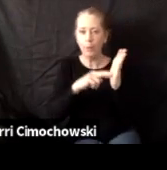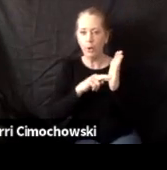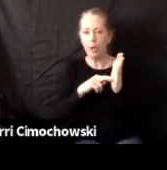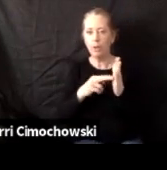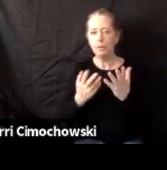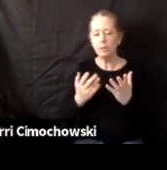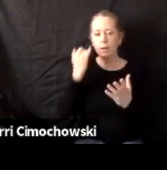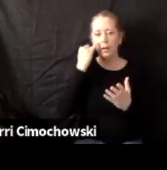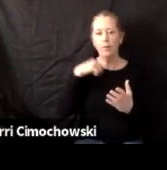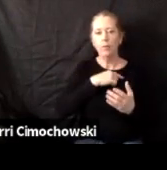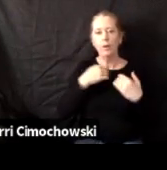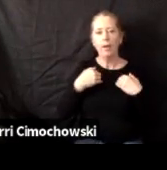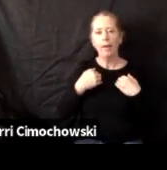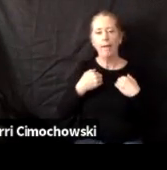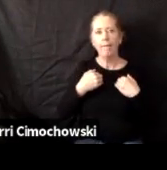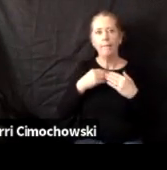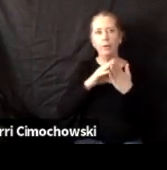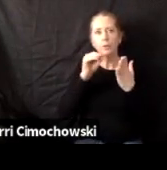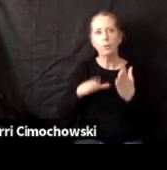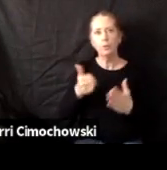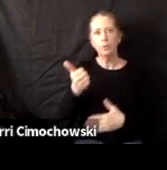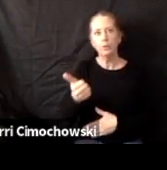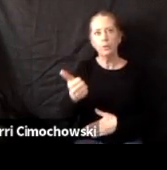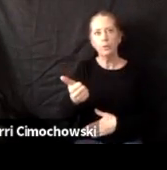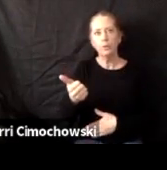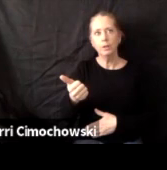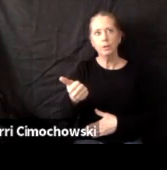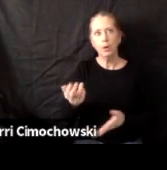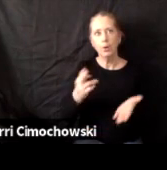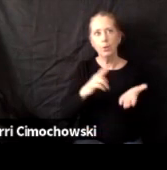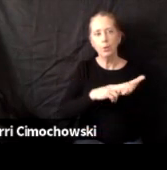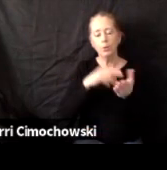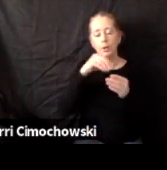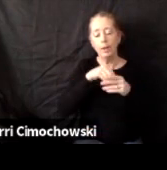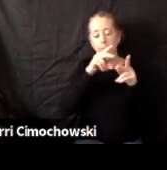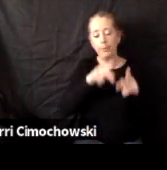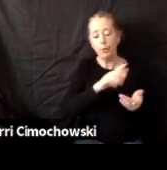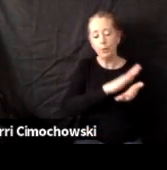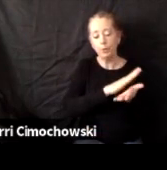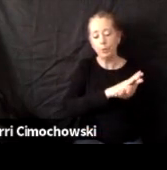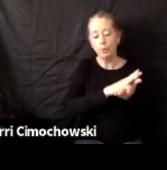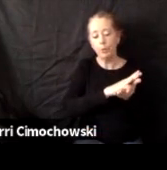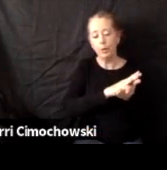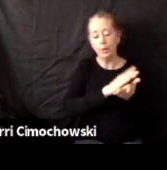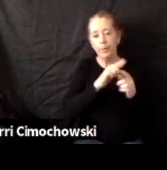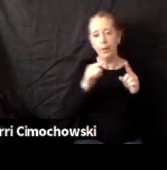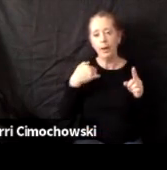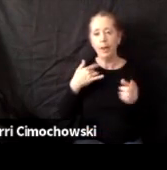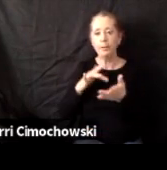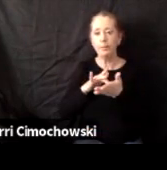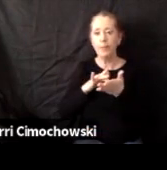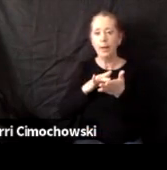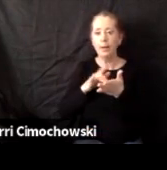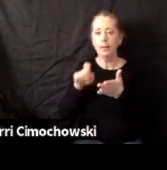What if there's a student that is enrolled currently in in-person school, but has a medical need